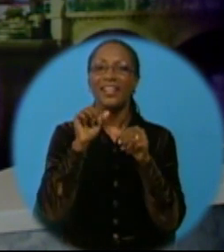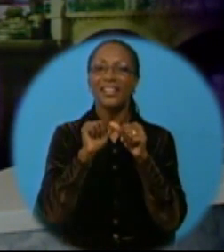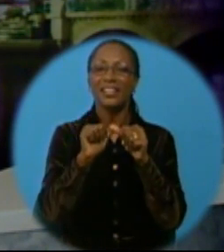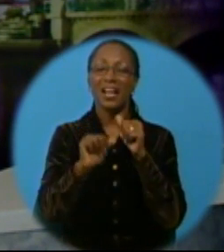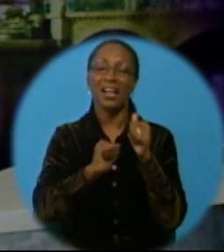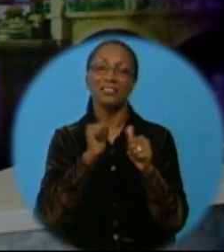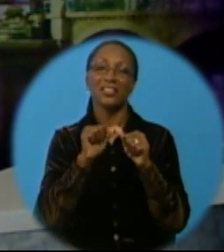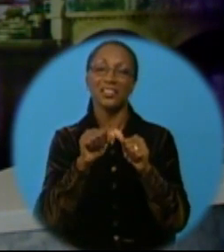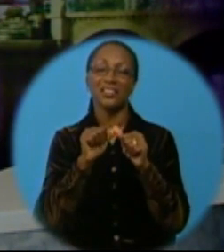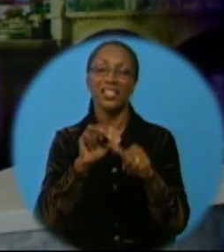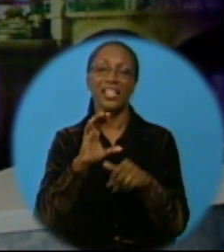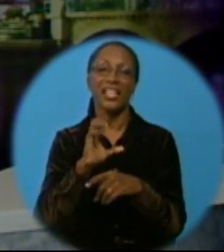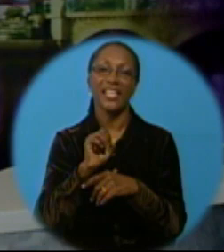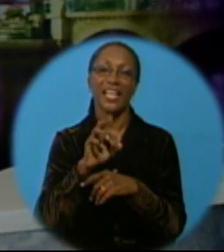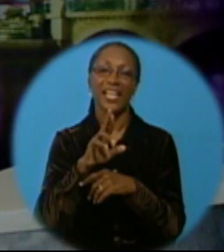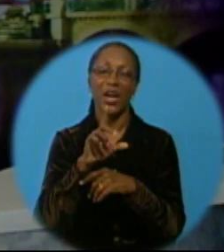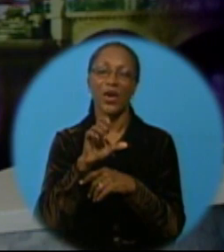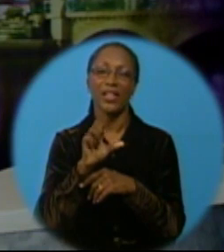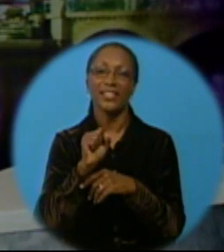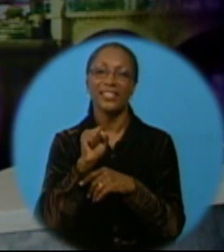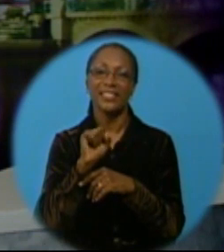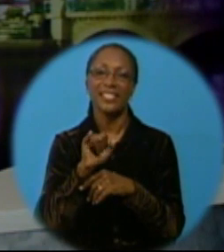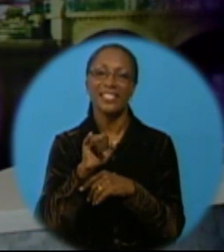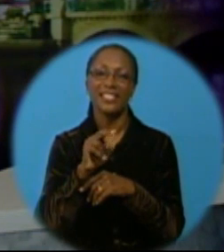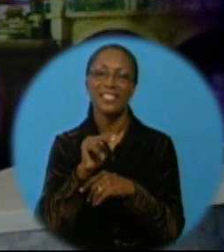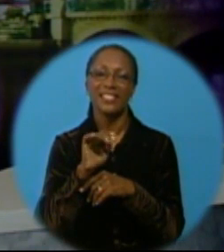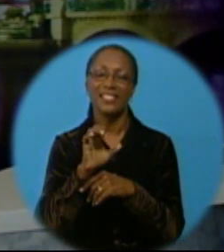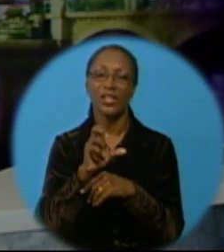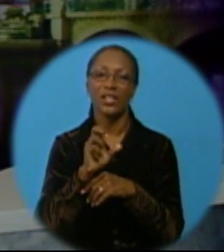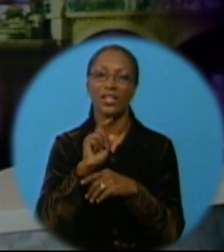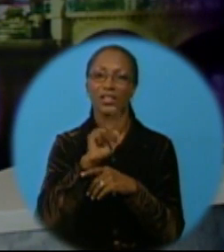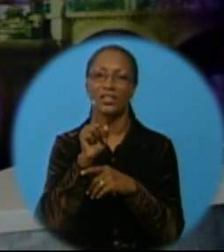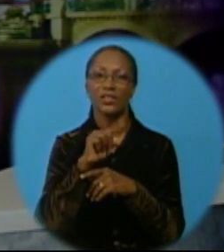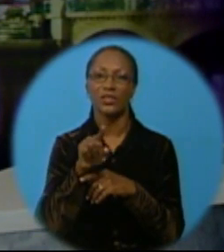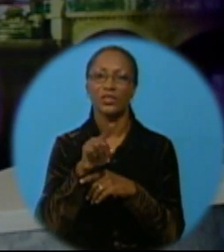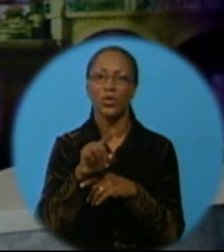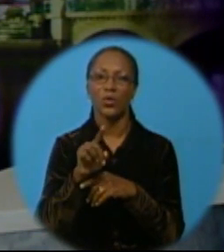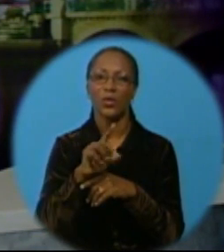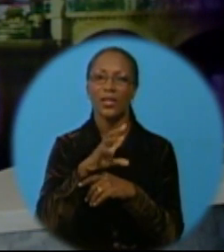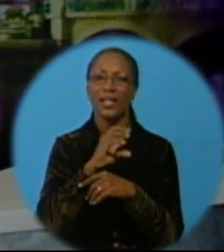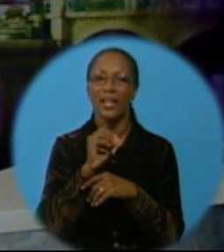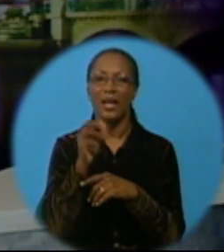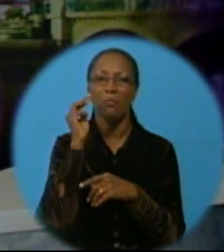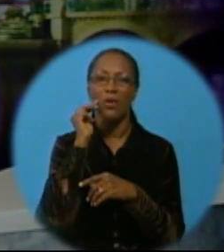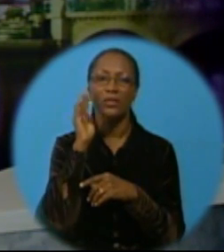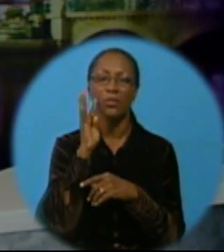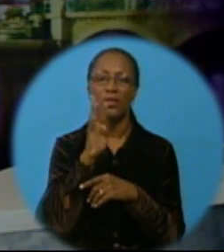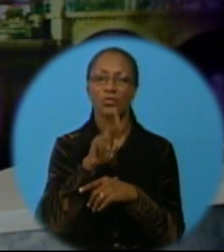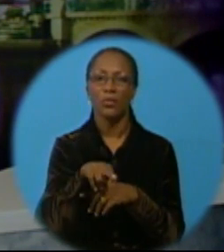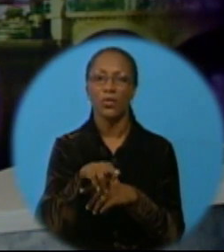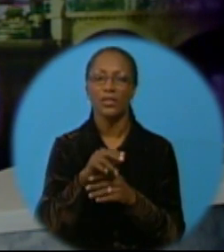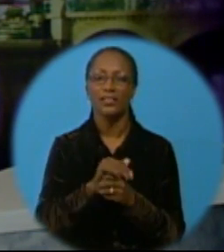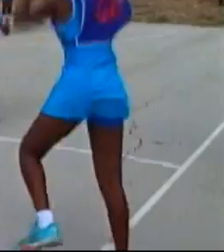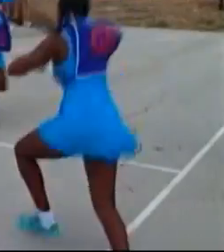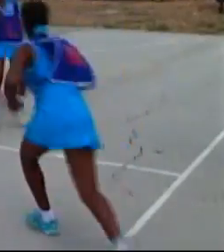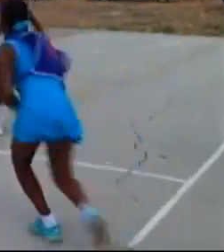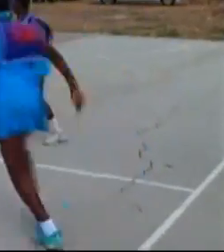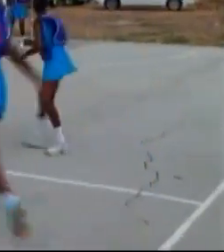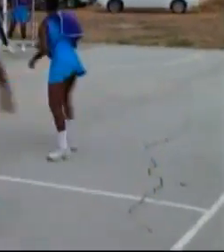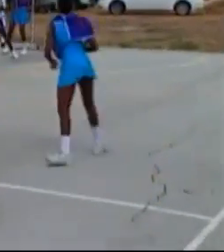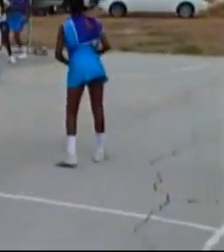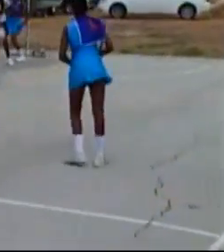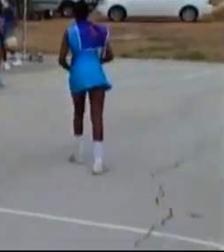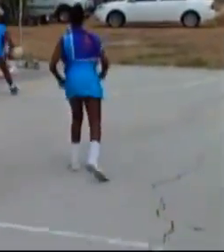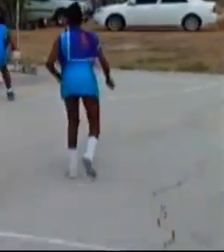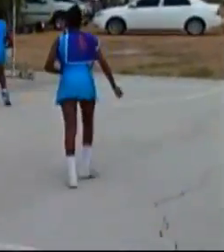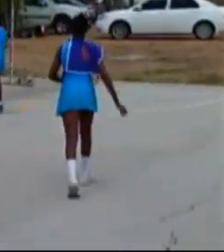Pine Hill Primary Schools competition today at Brayden Hall. CBC's Marshall Boyce reports on some of the action. We pick up the action in the second